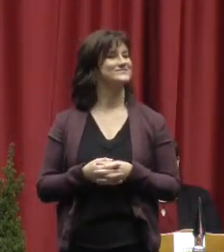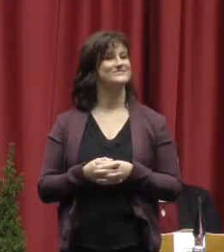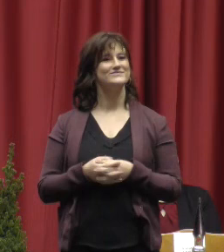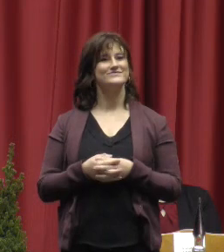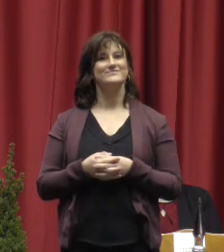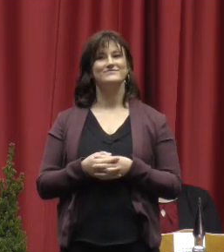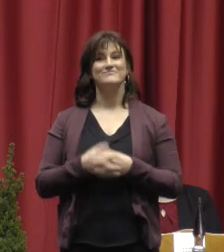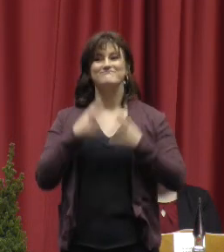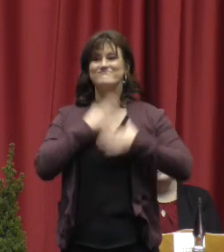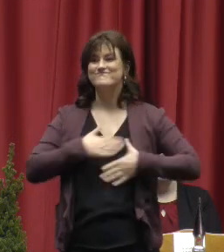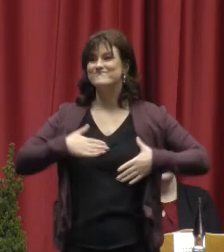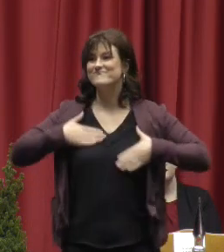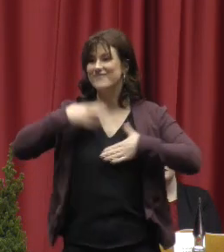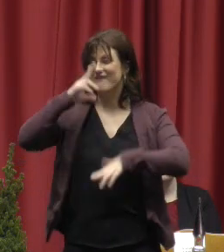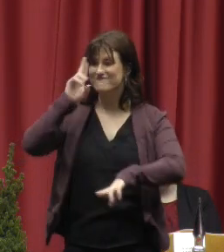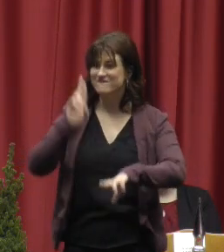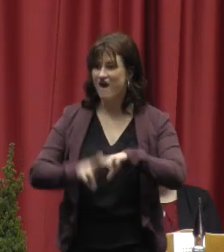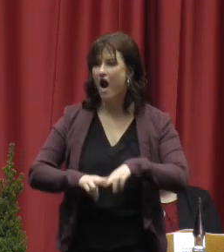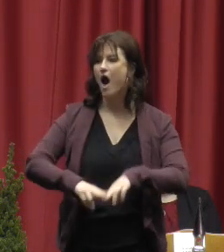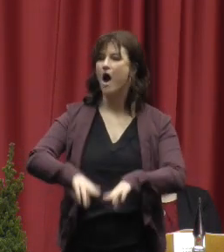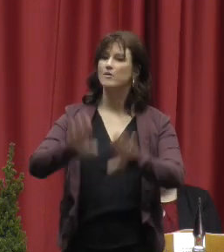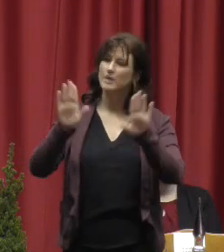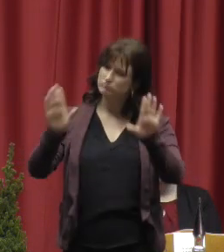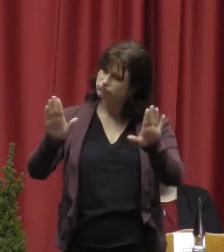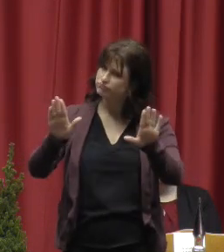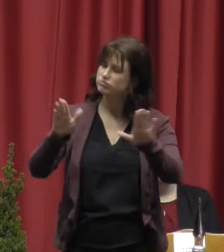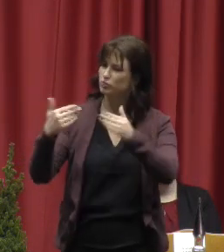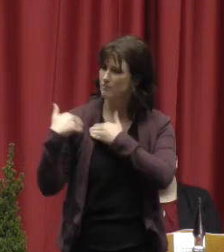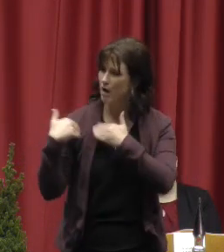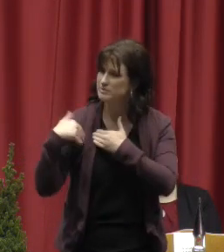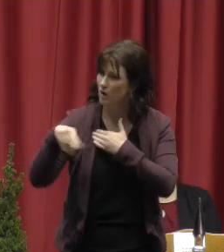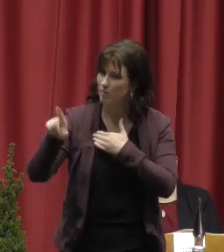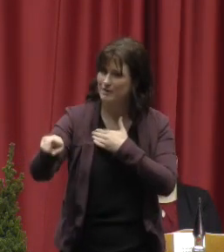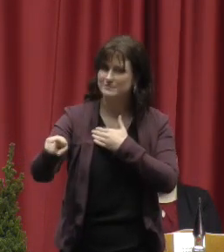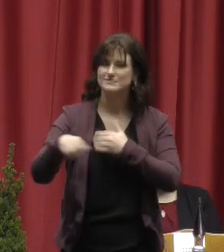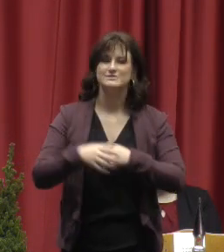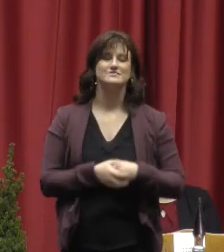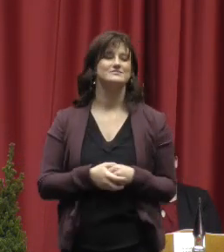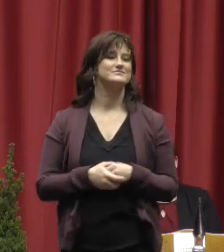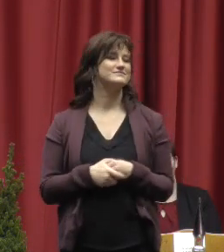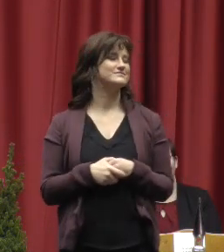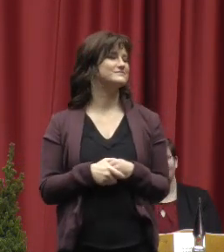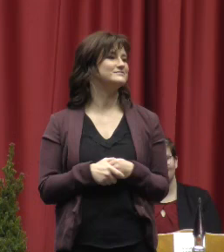Have fun tonight, but please be responsible.